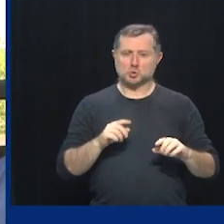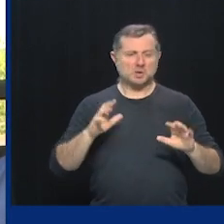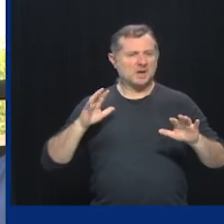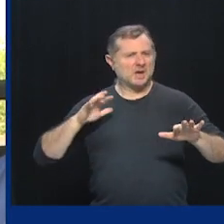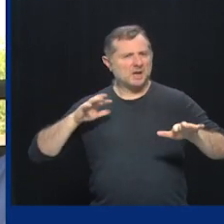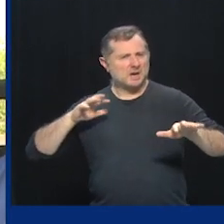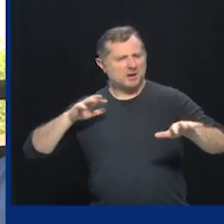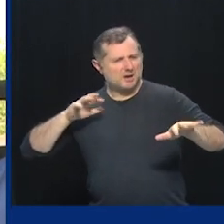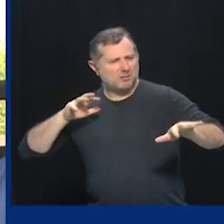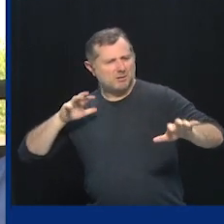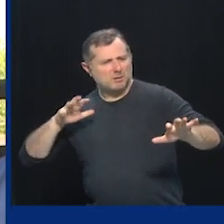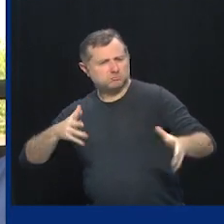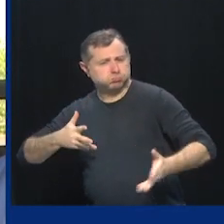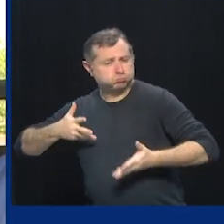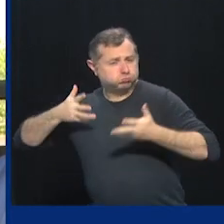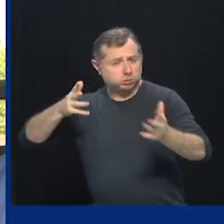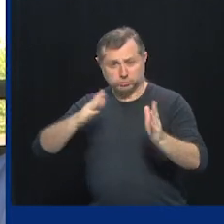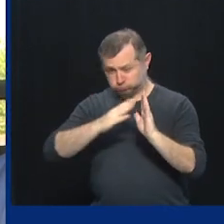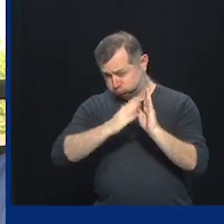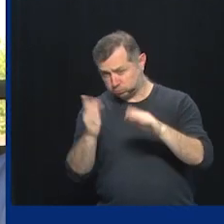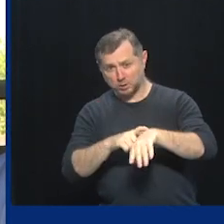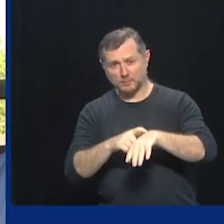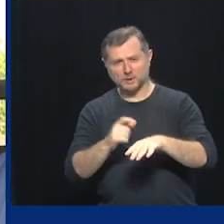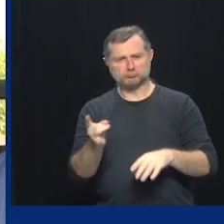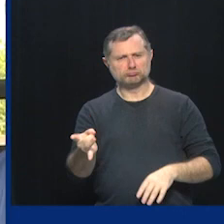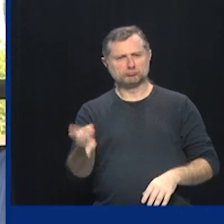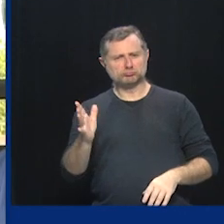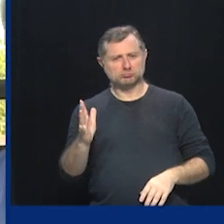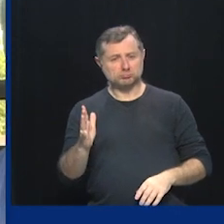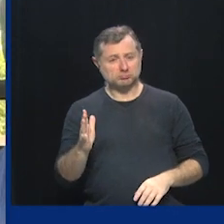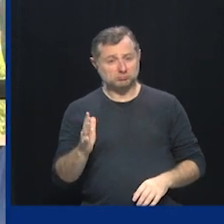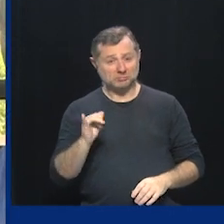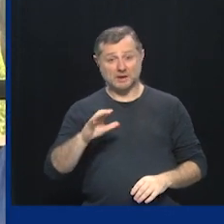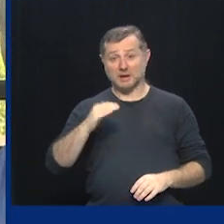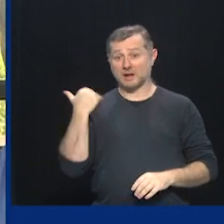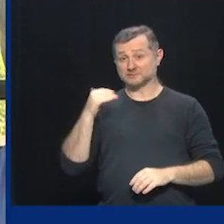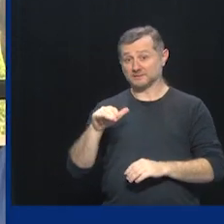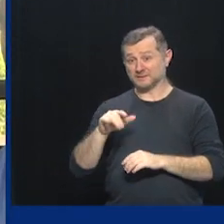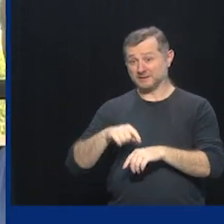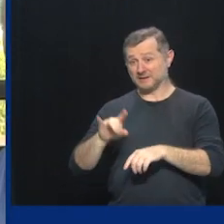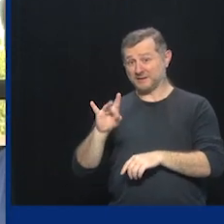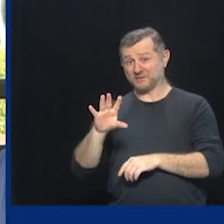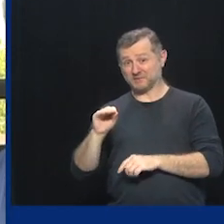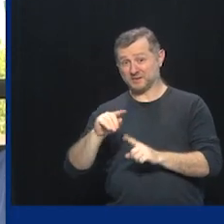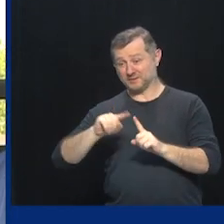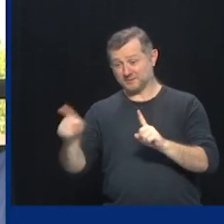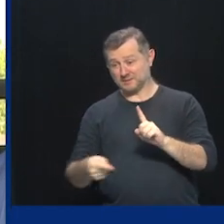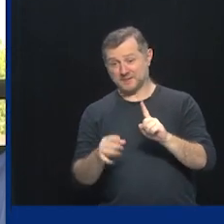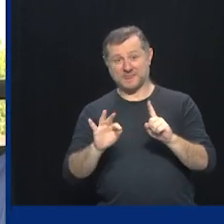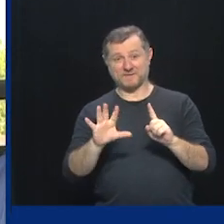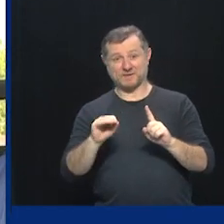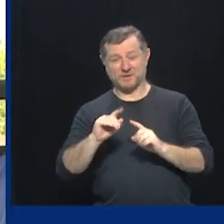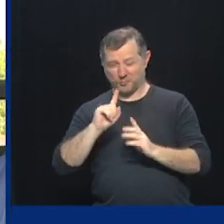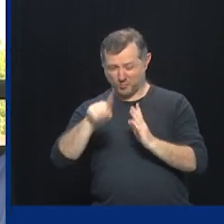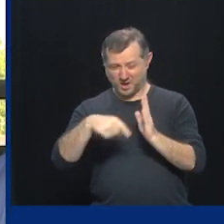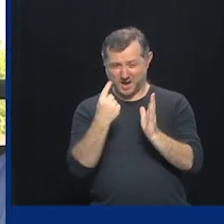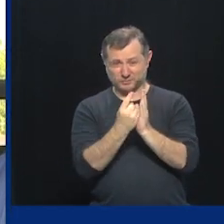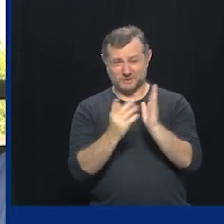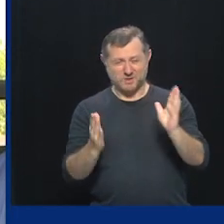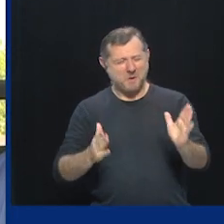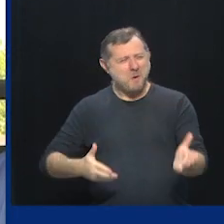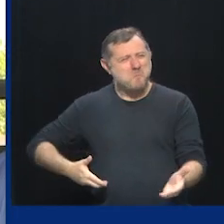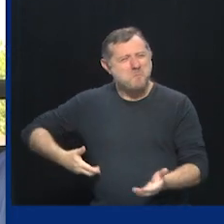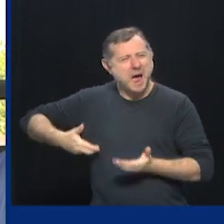short amount of time. We're talking about literally from 8:50 p.m. to 9:50 p.m. last night,